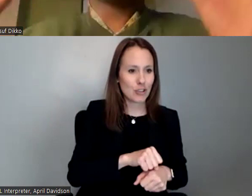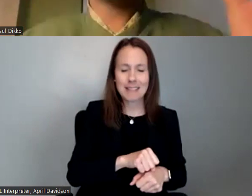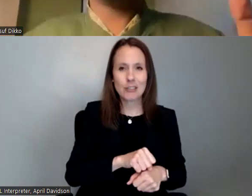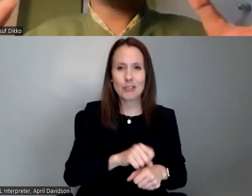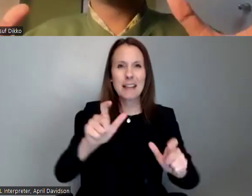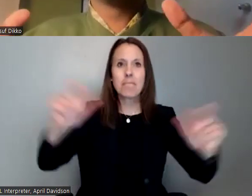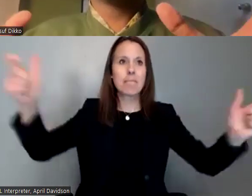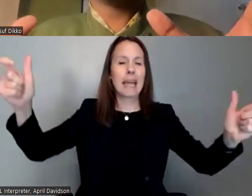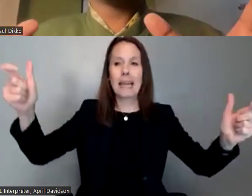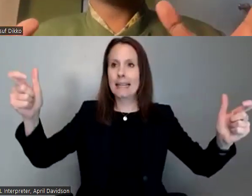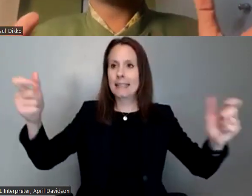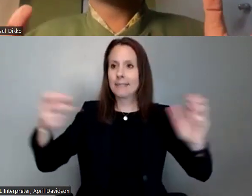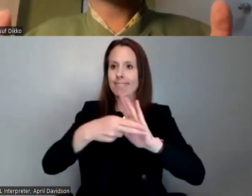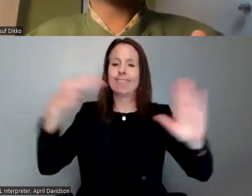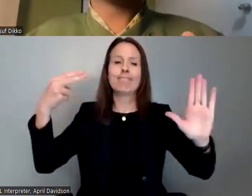larger